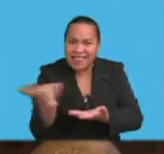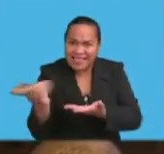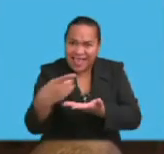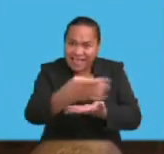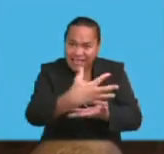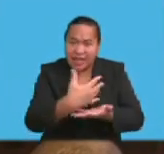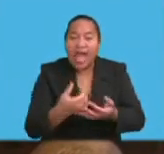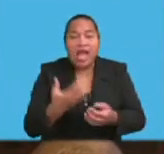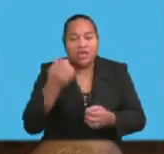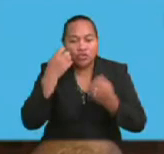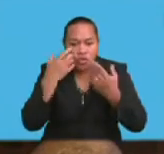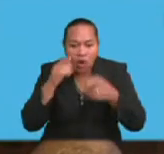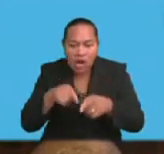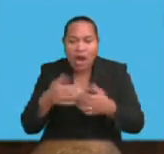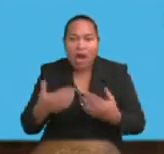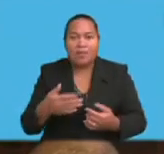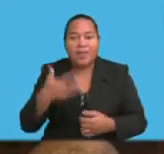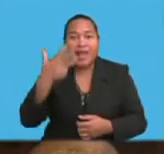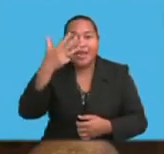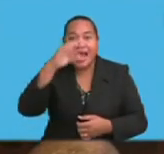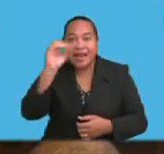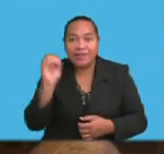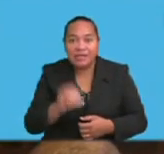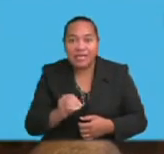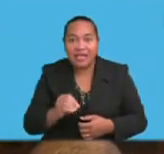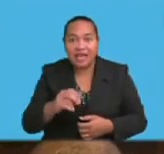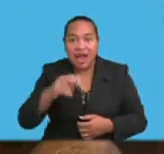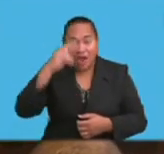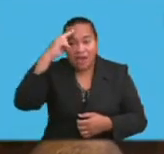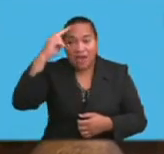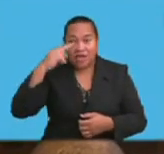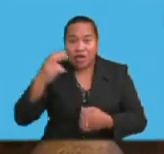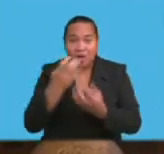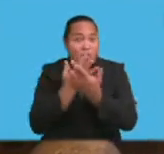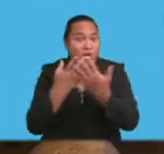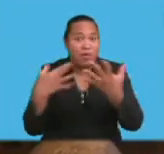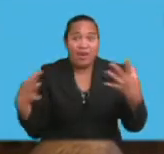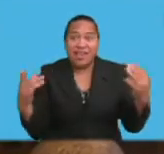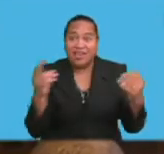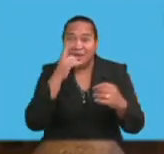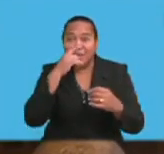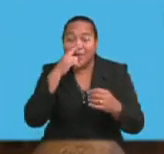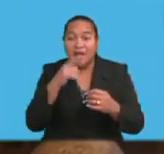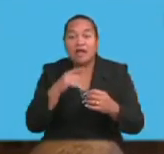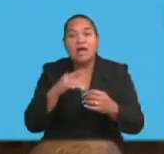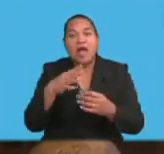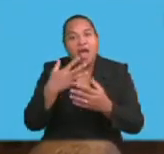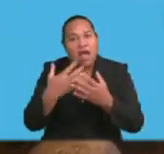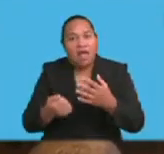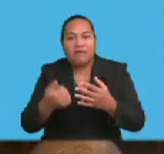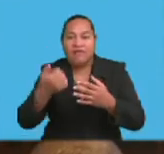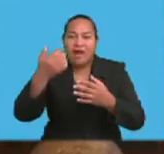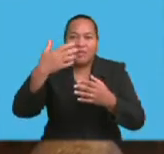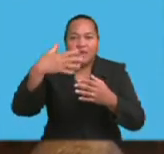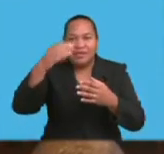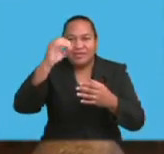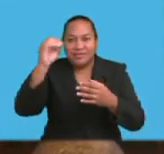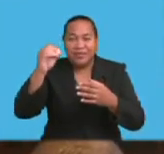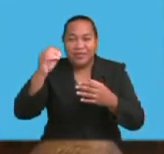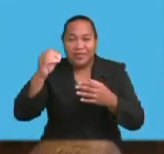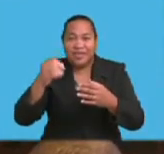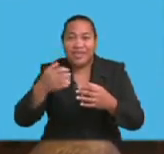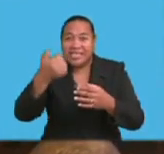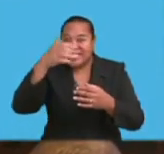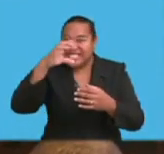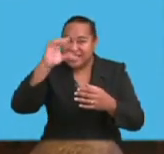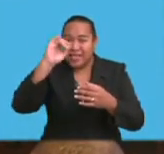about 9% of our national population above 60 years of age, while 70% of the population are below